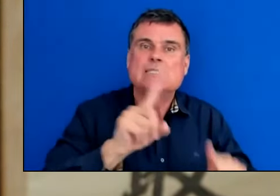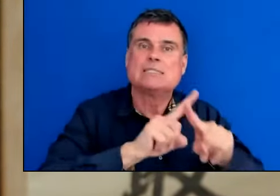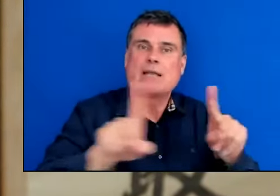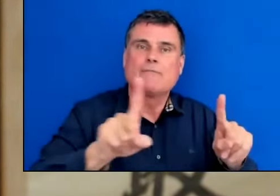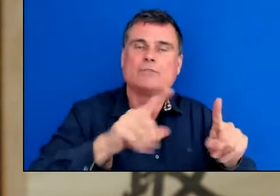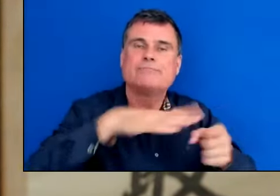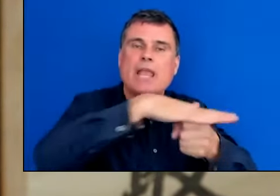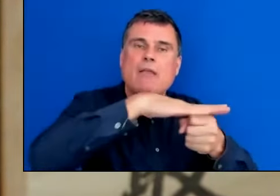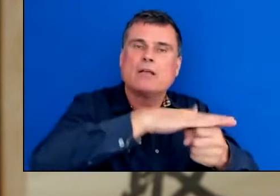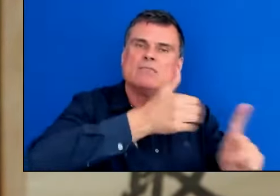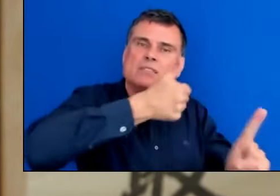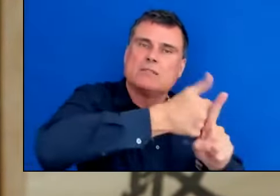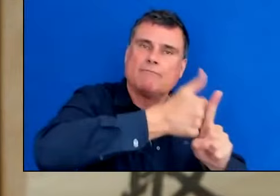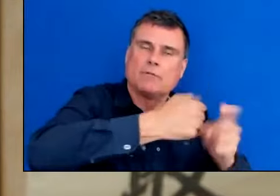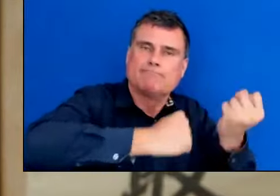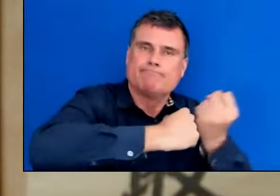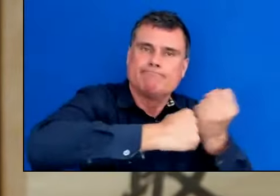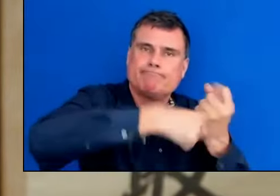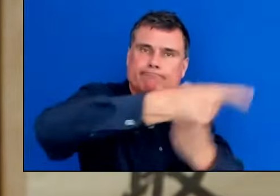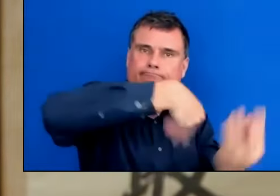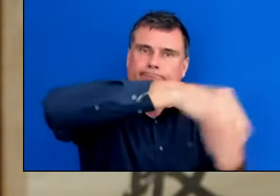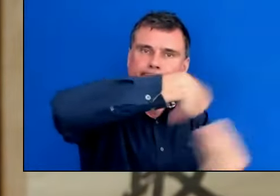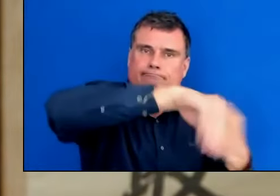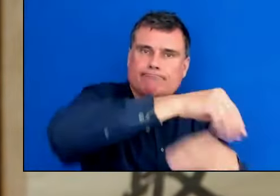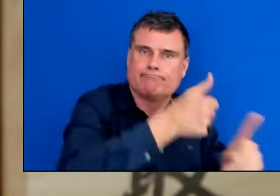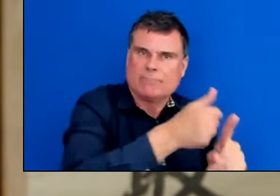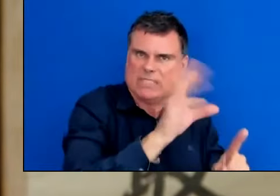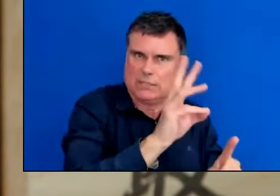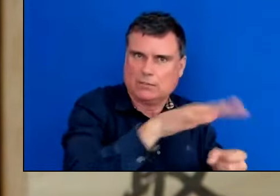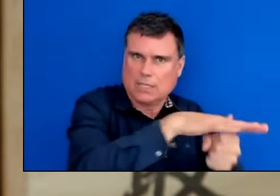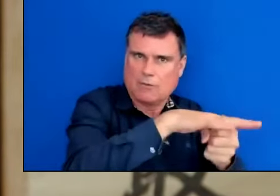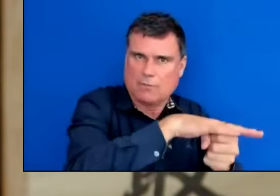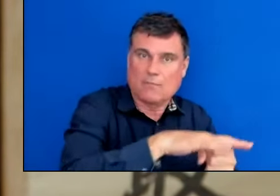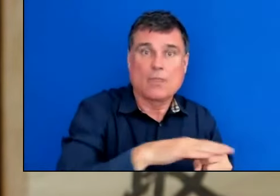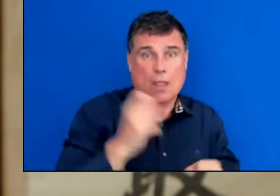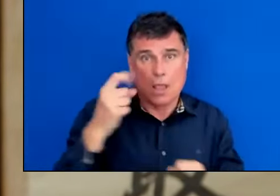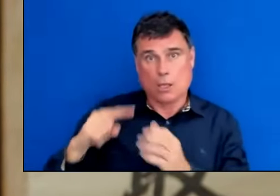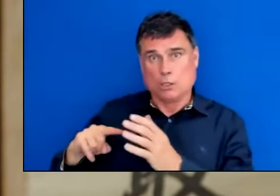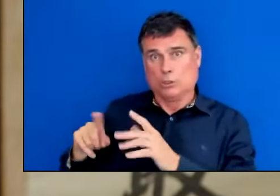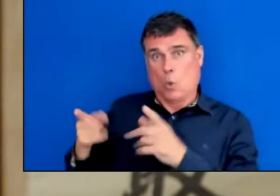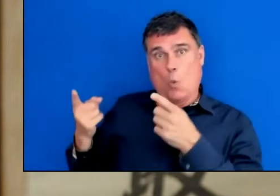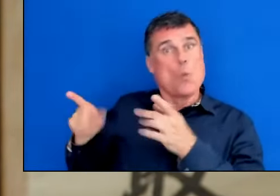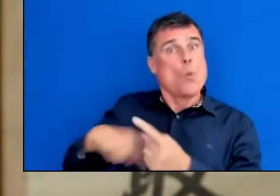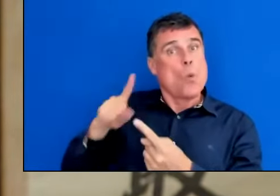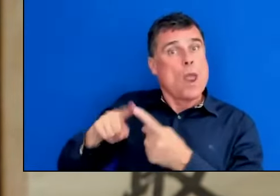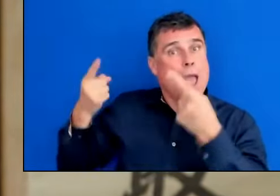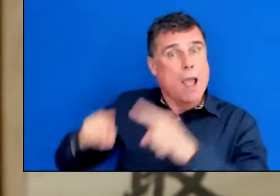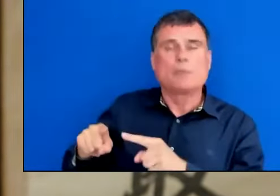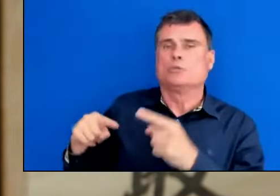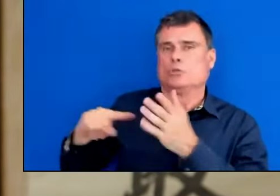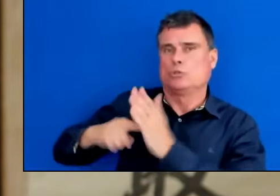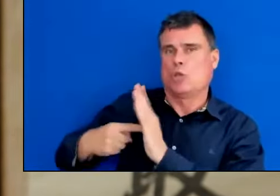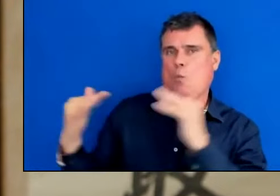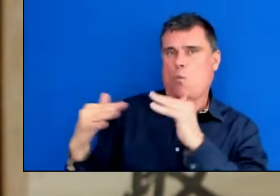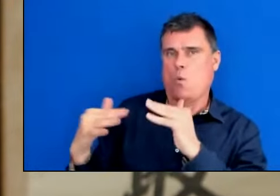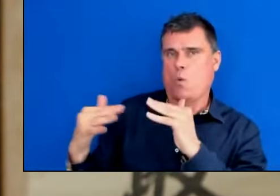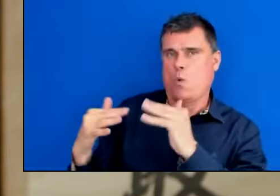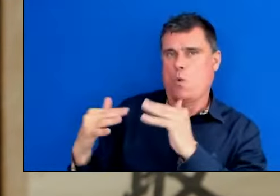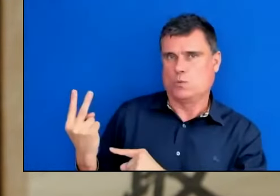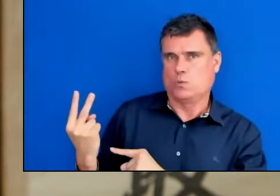camps. In the beginning, shortly after the war started,